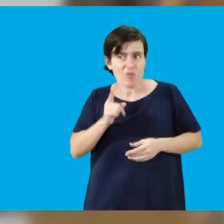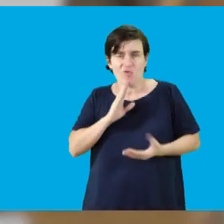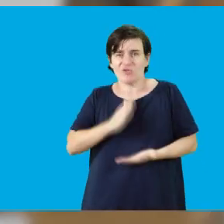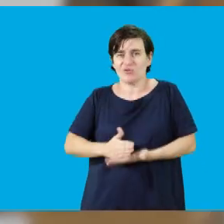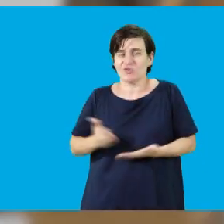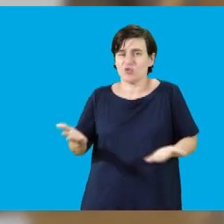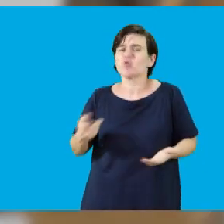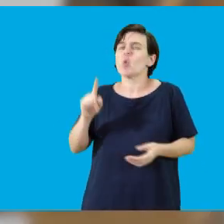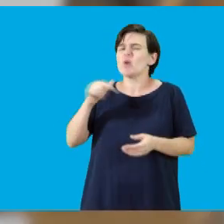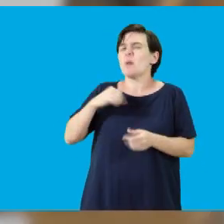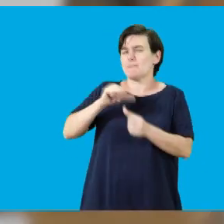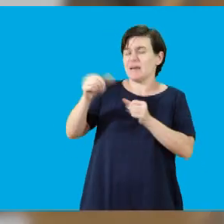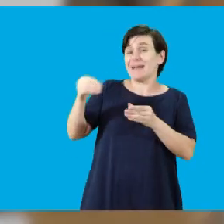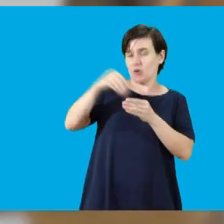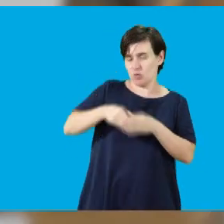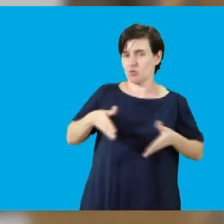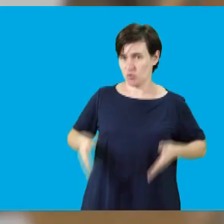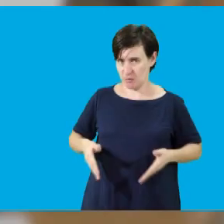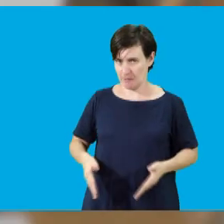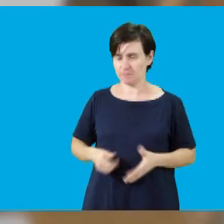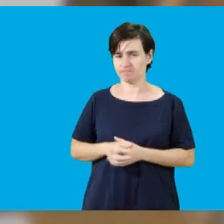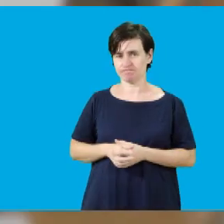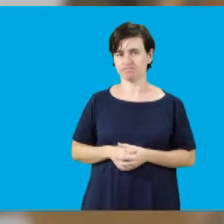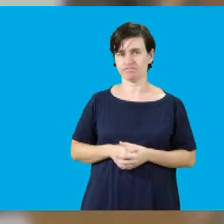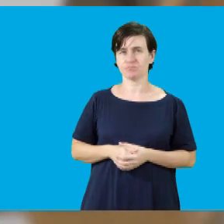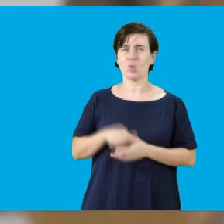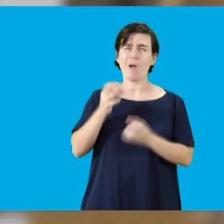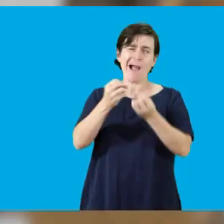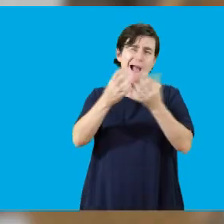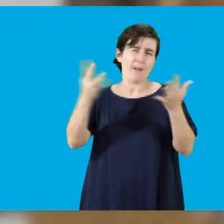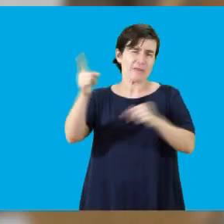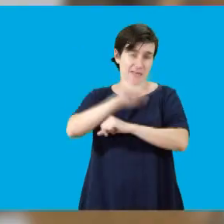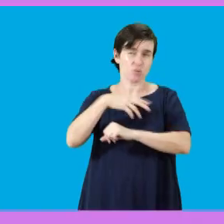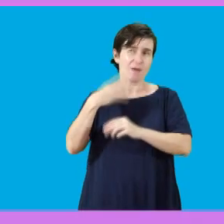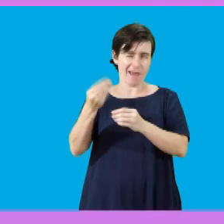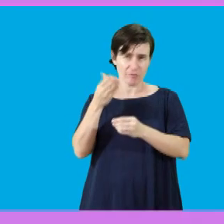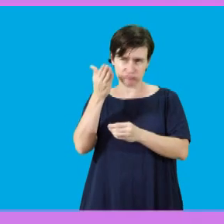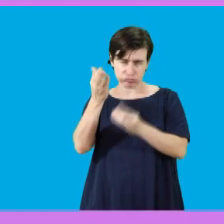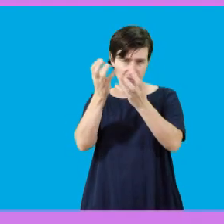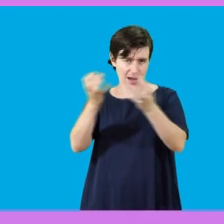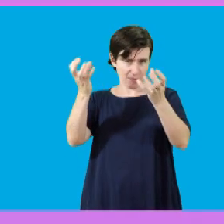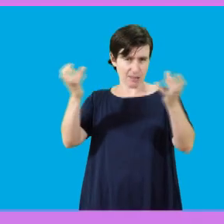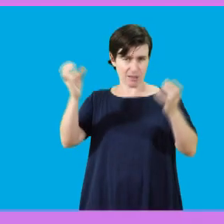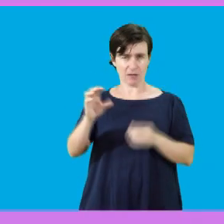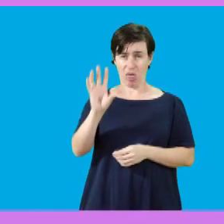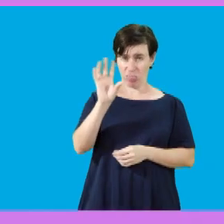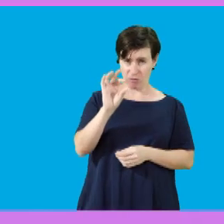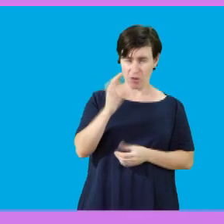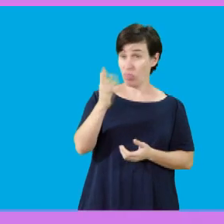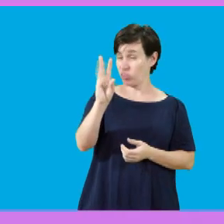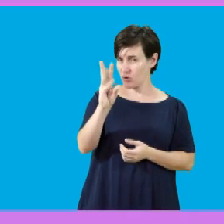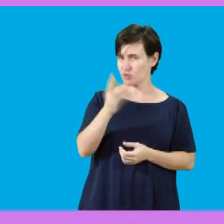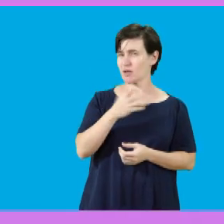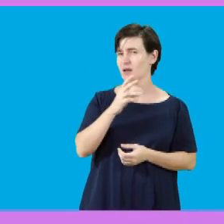we just include this Thursday, which is the today. So we count the number of days where we've got clouds. We've got clouds on the